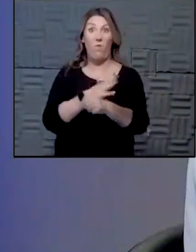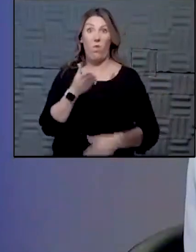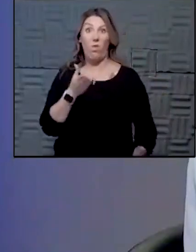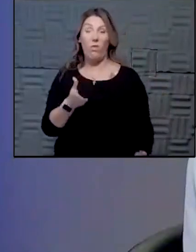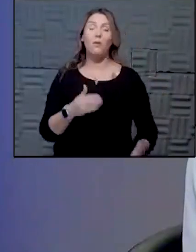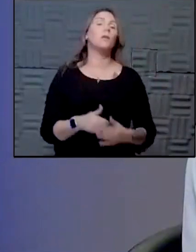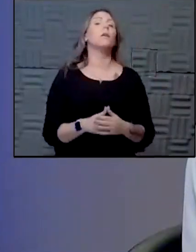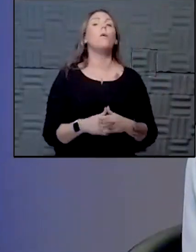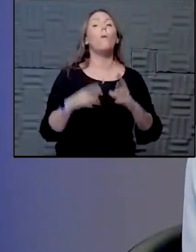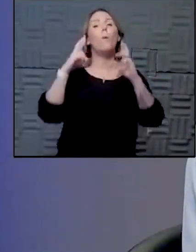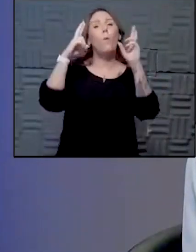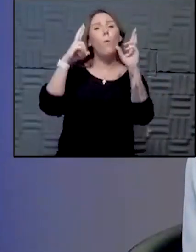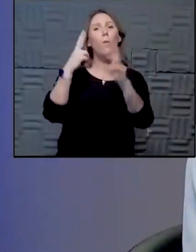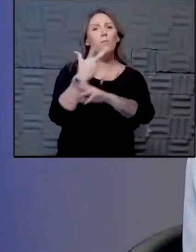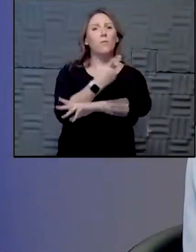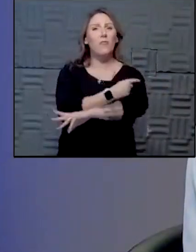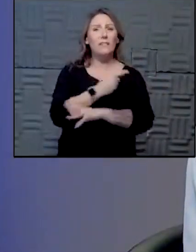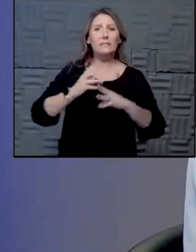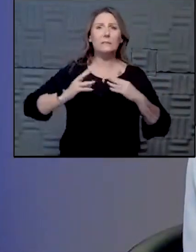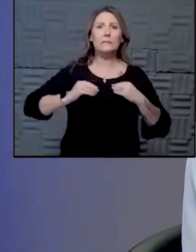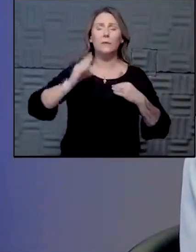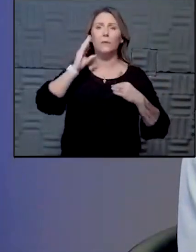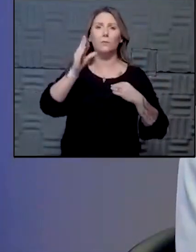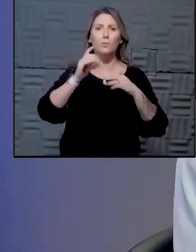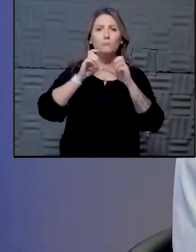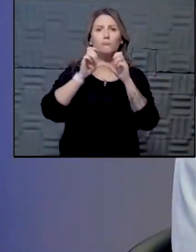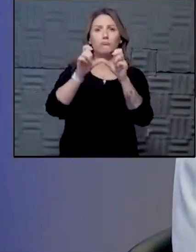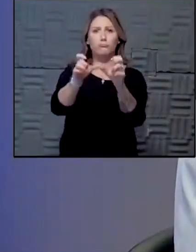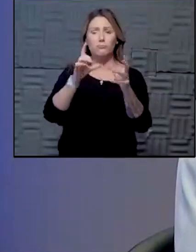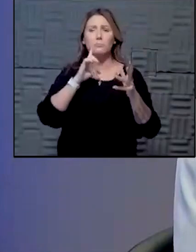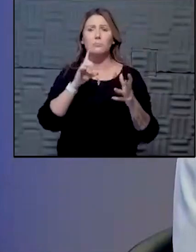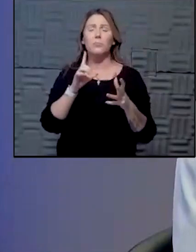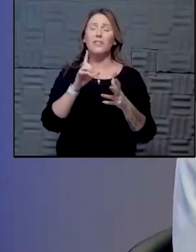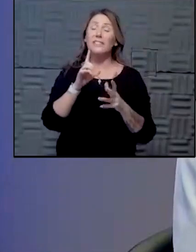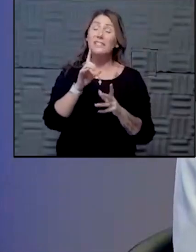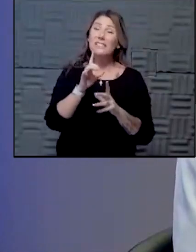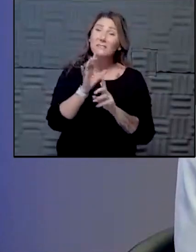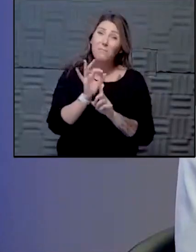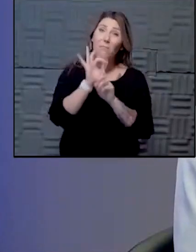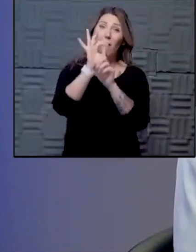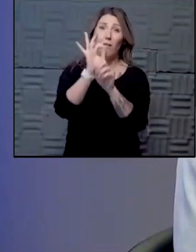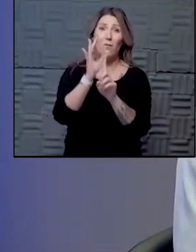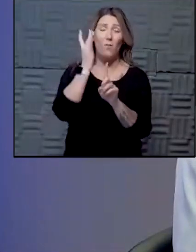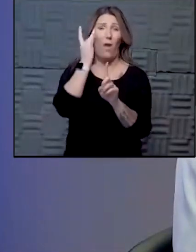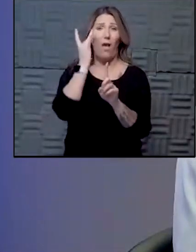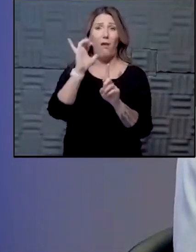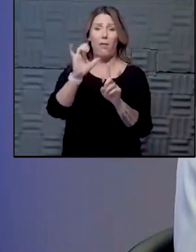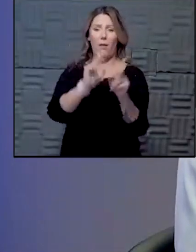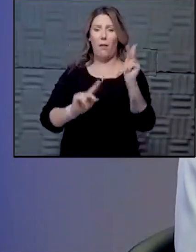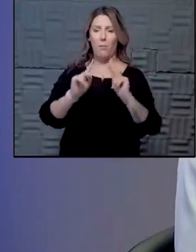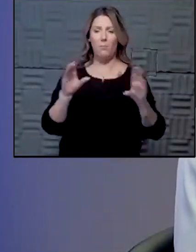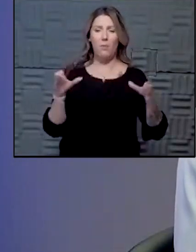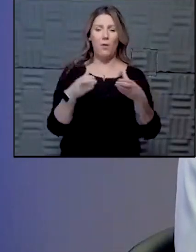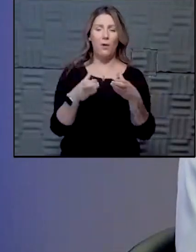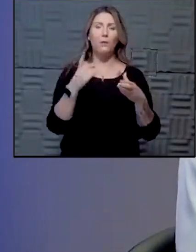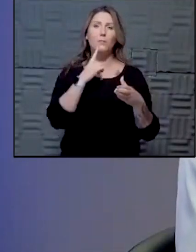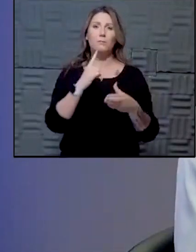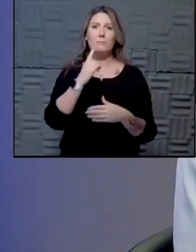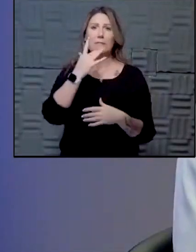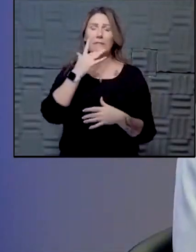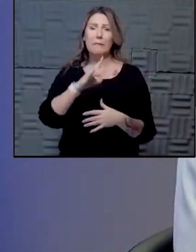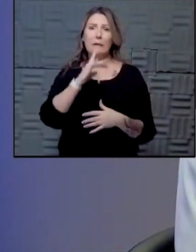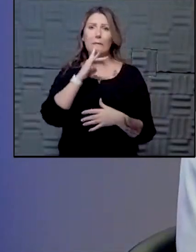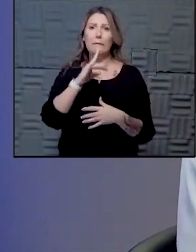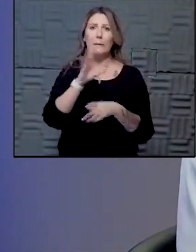hoping vaccine acceptance is going to continue to permeate, especially in that population that has been reluctant to get